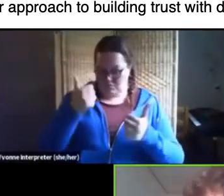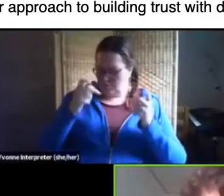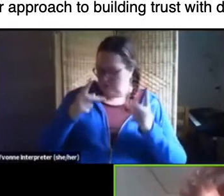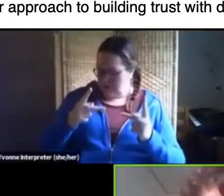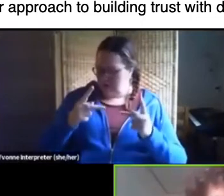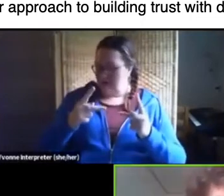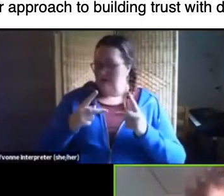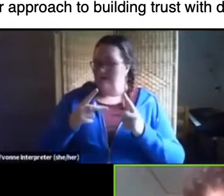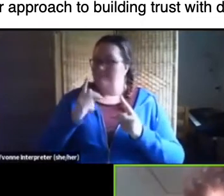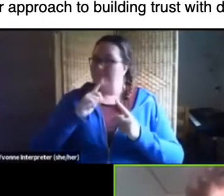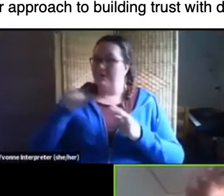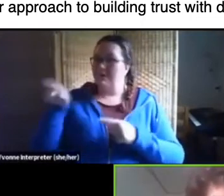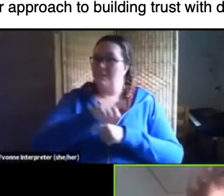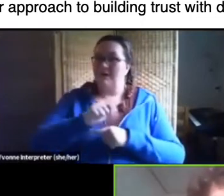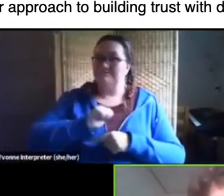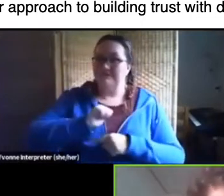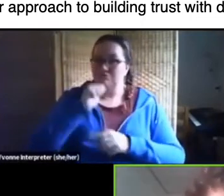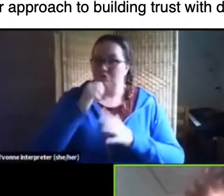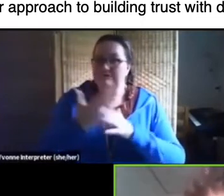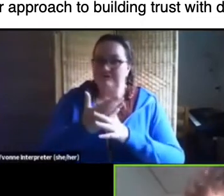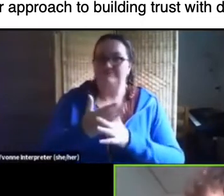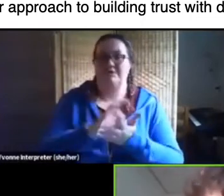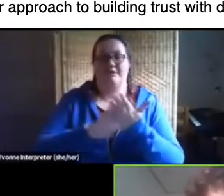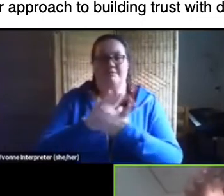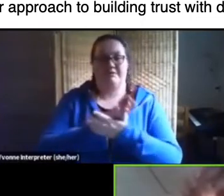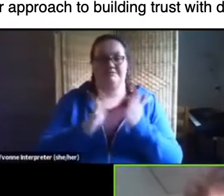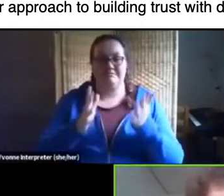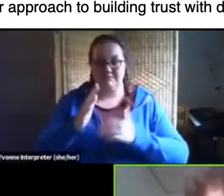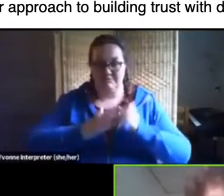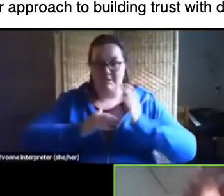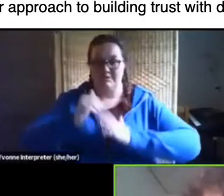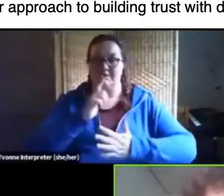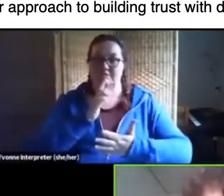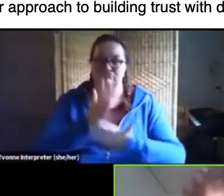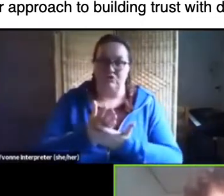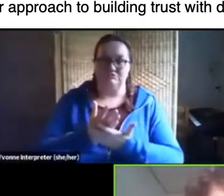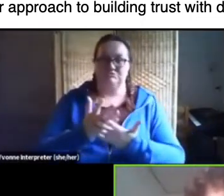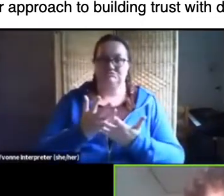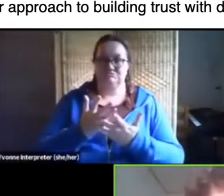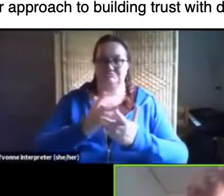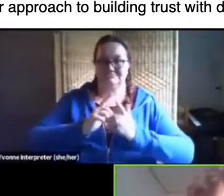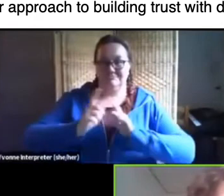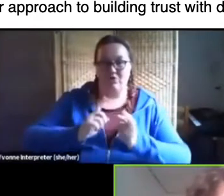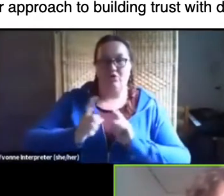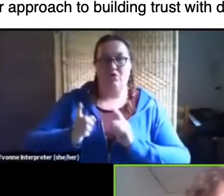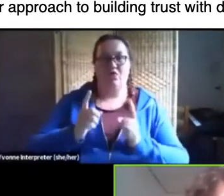confidence and trust and an open dialogue to build